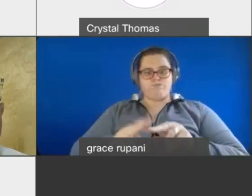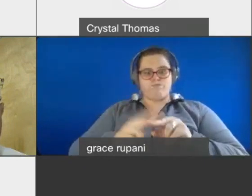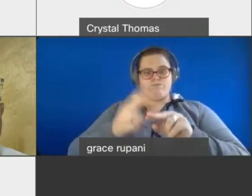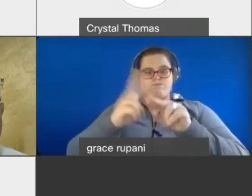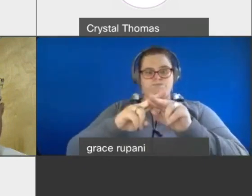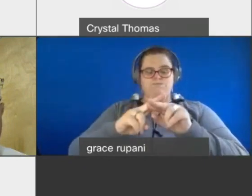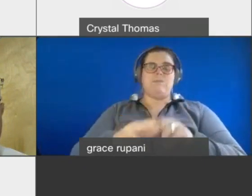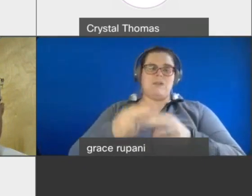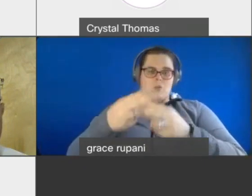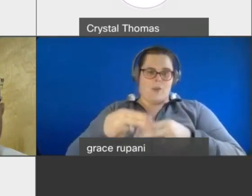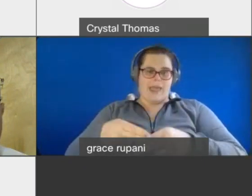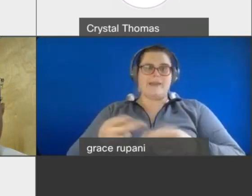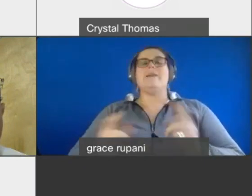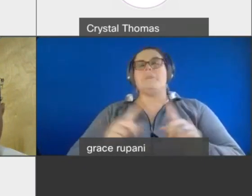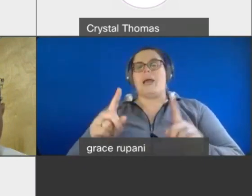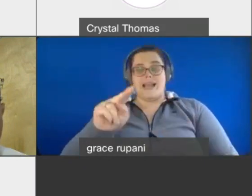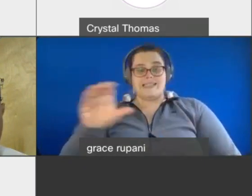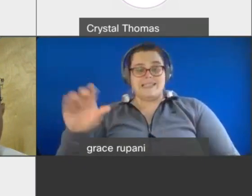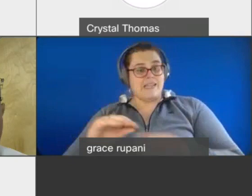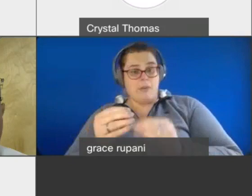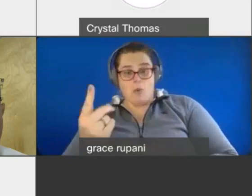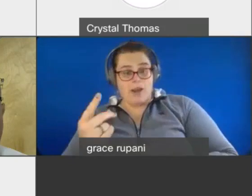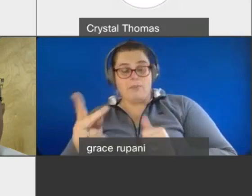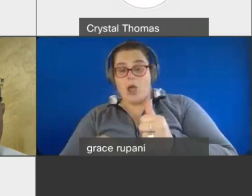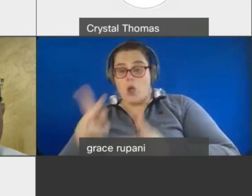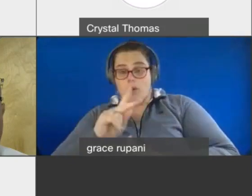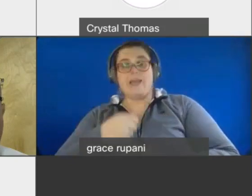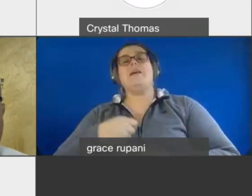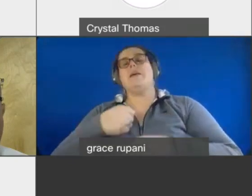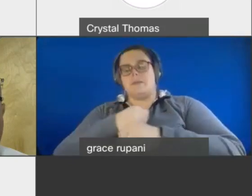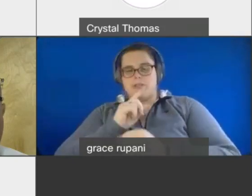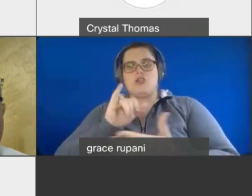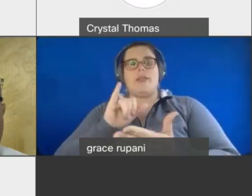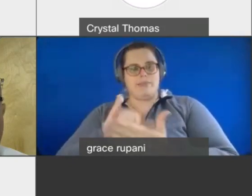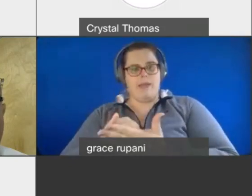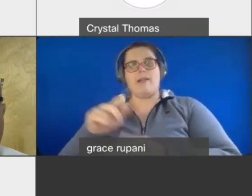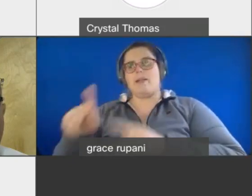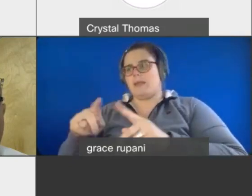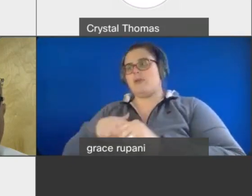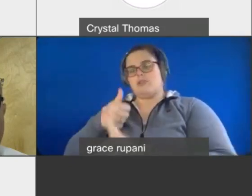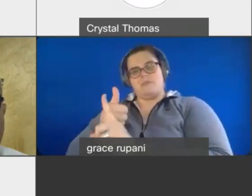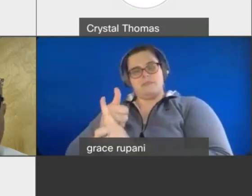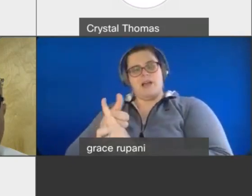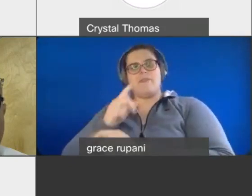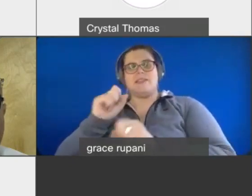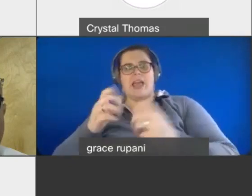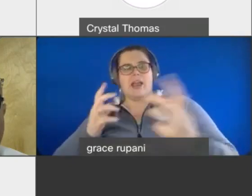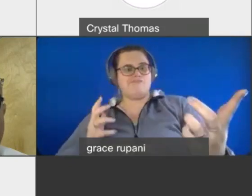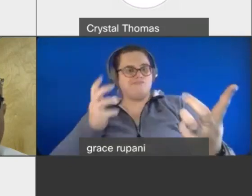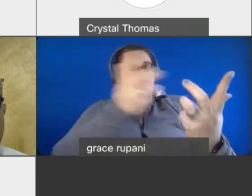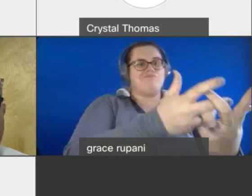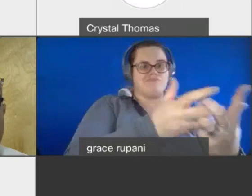NCC's #1 priority is making sure that our person supported are reestablishing themselves in the community, that they are finding